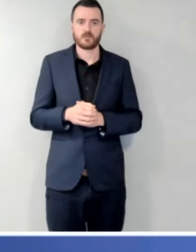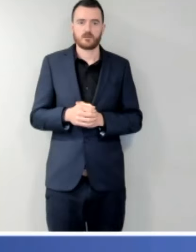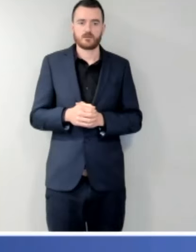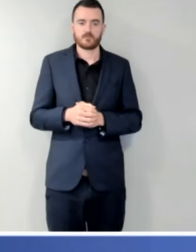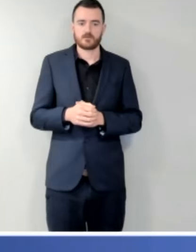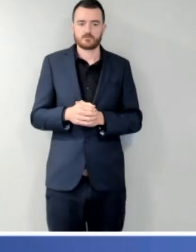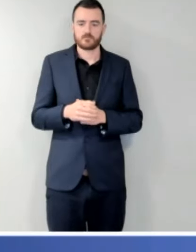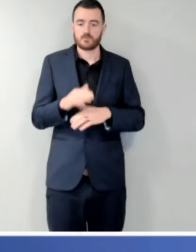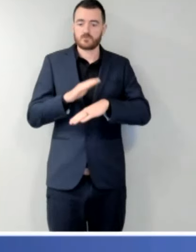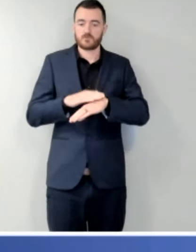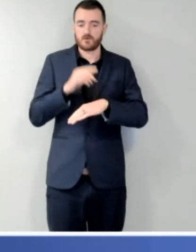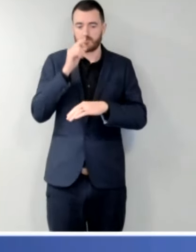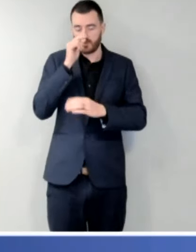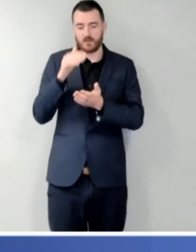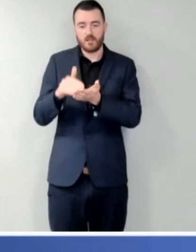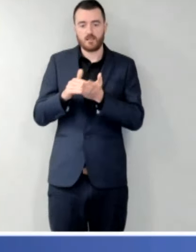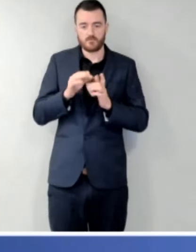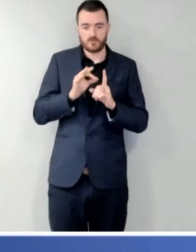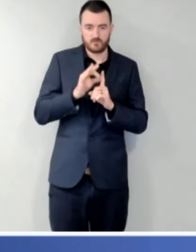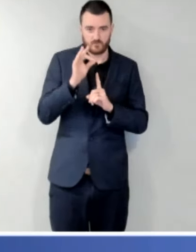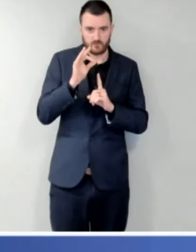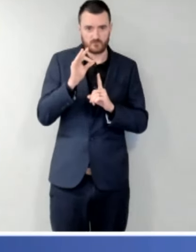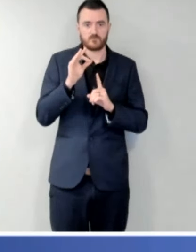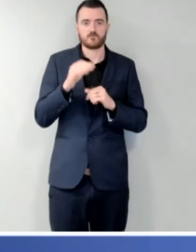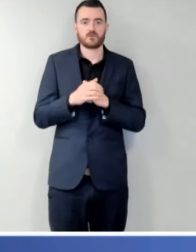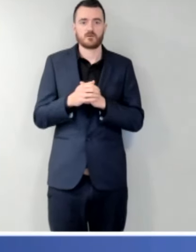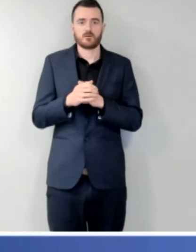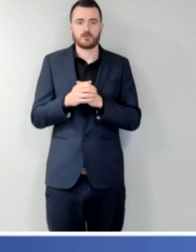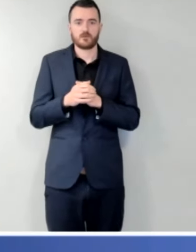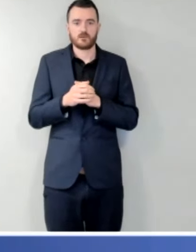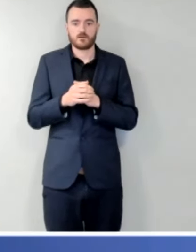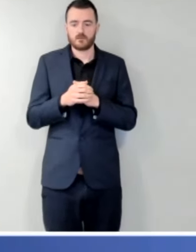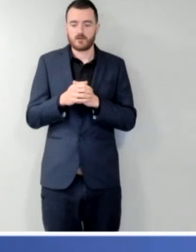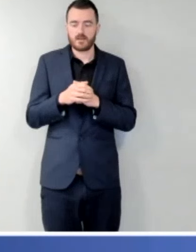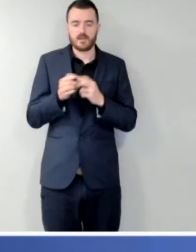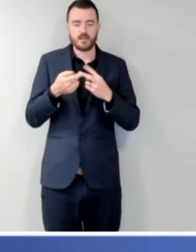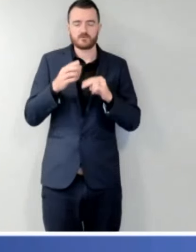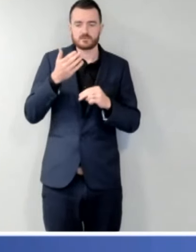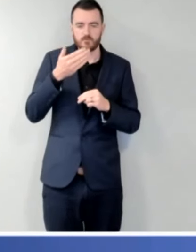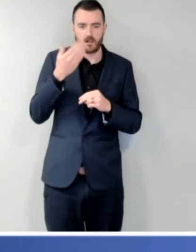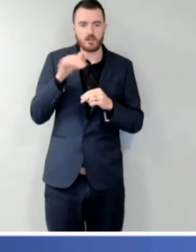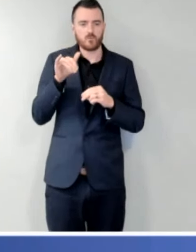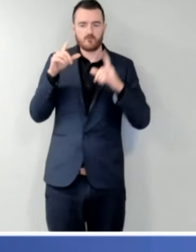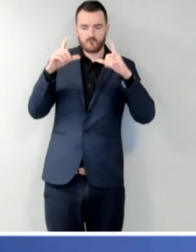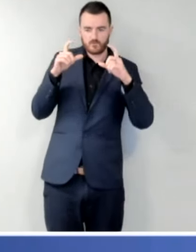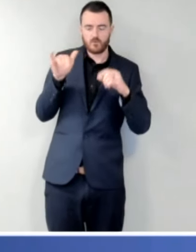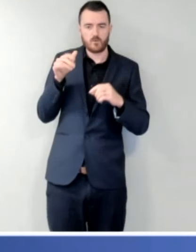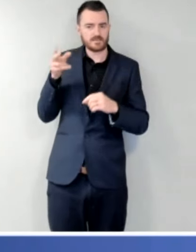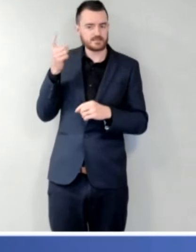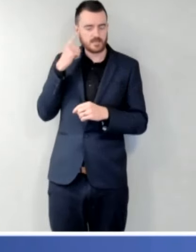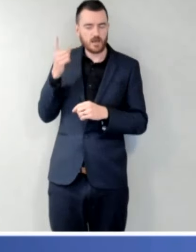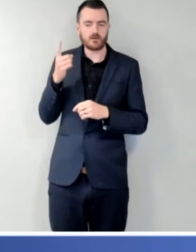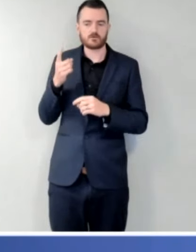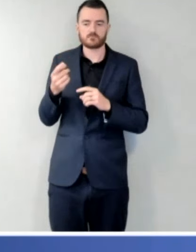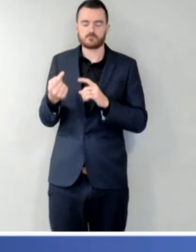scars, a scent, a sound, or a photo can often take us to the time when